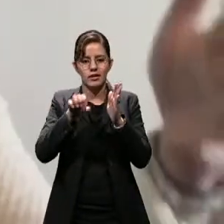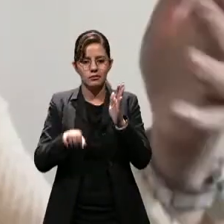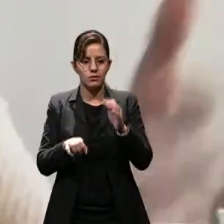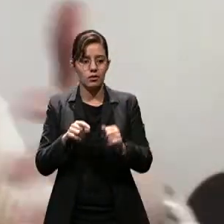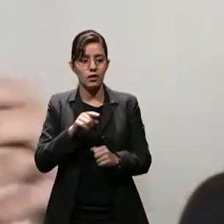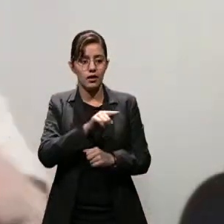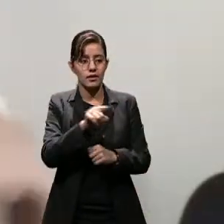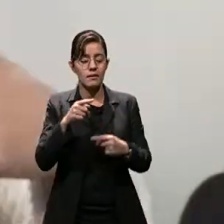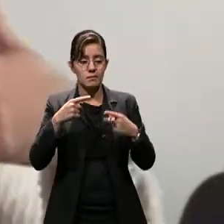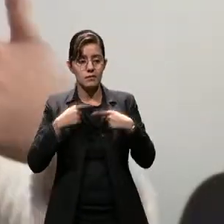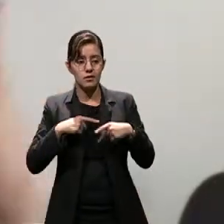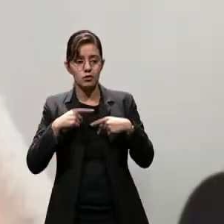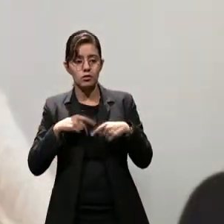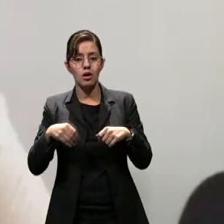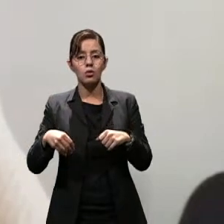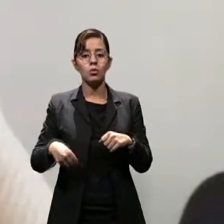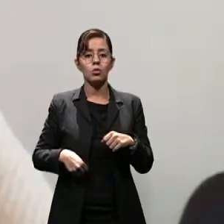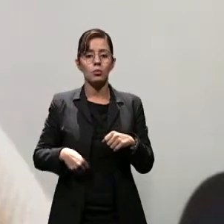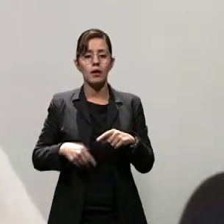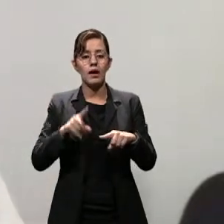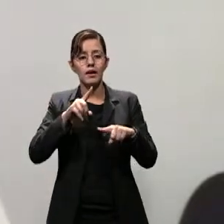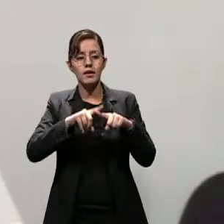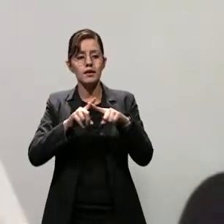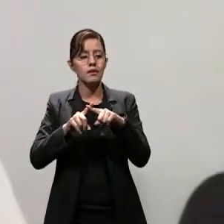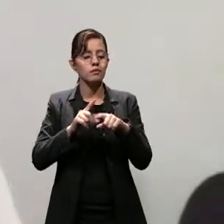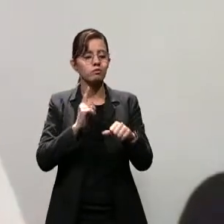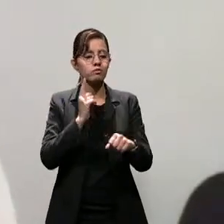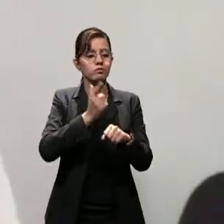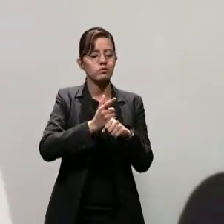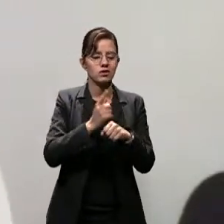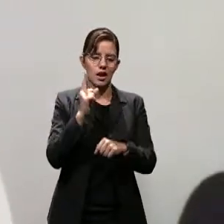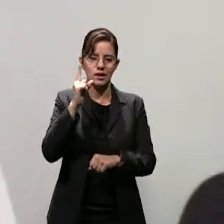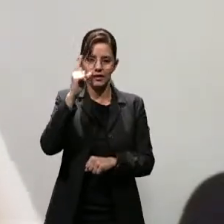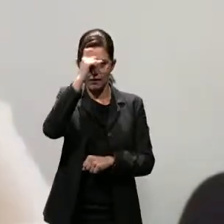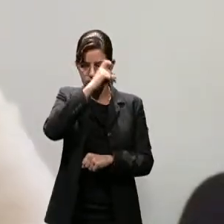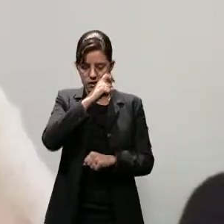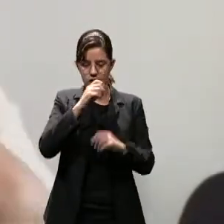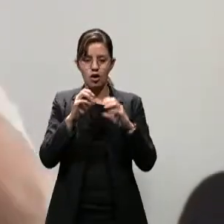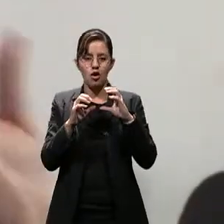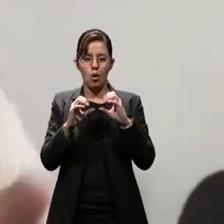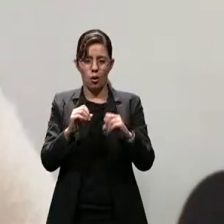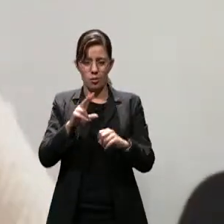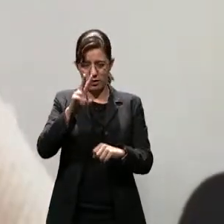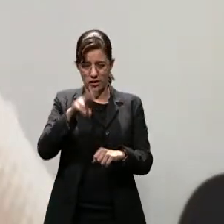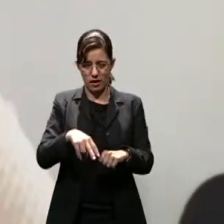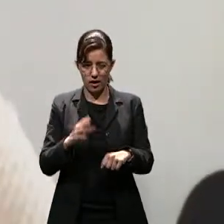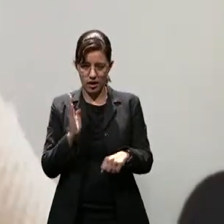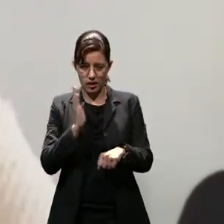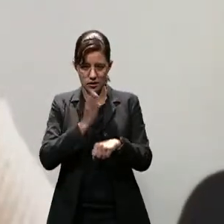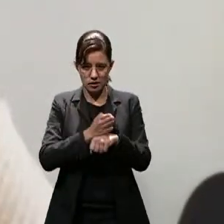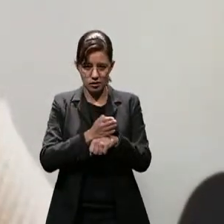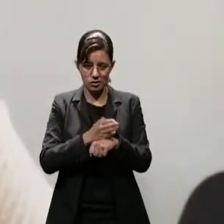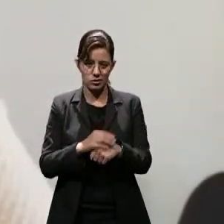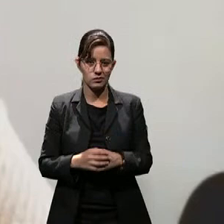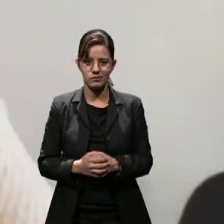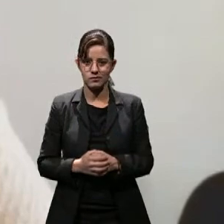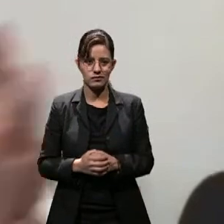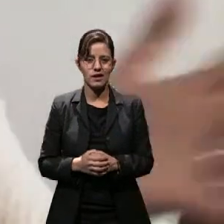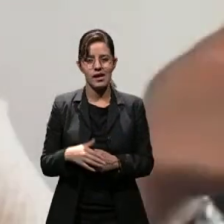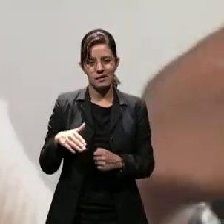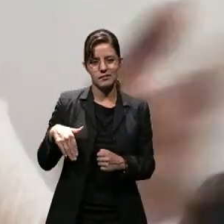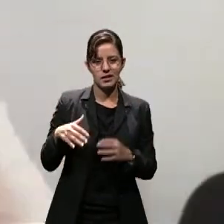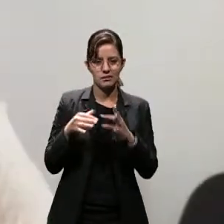several constraints by identifying the responsible for all these crimes. And as I was telling